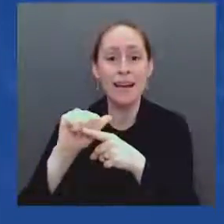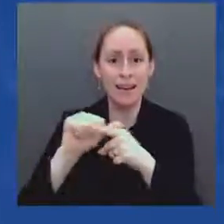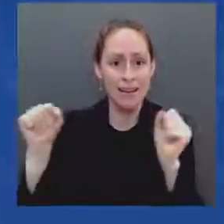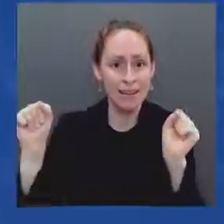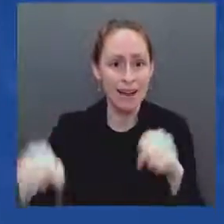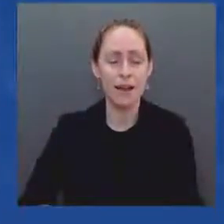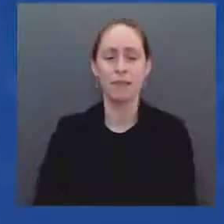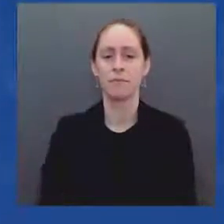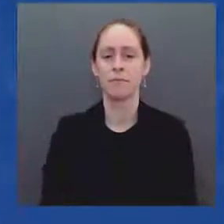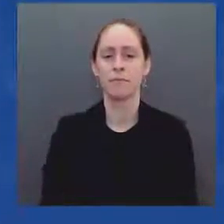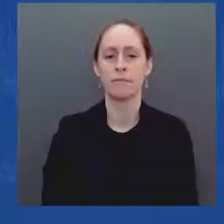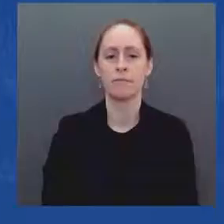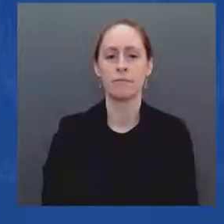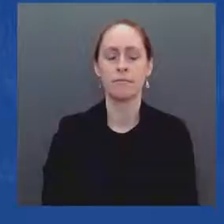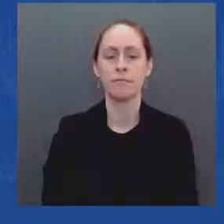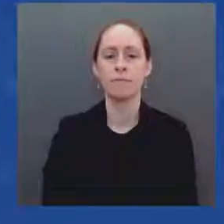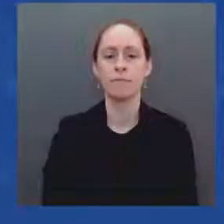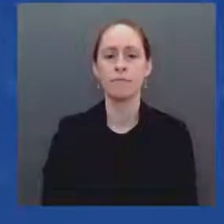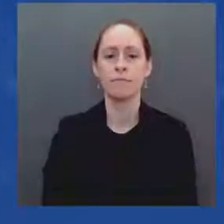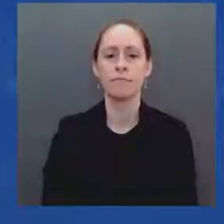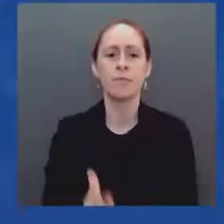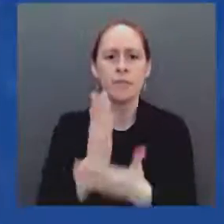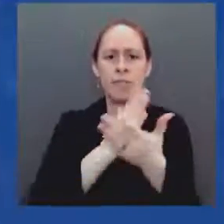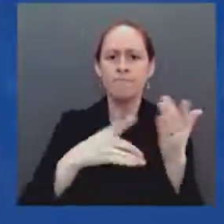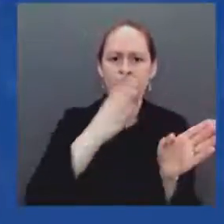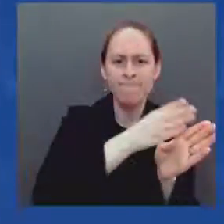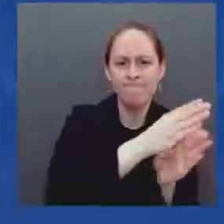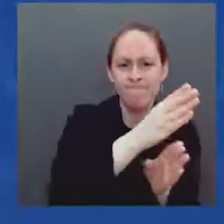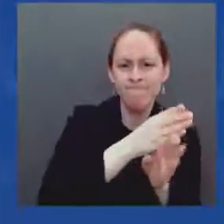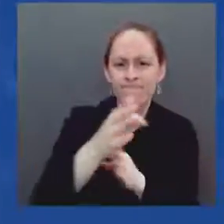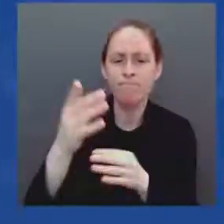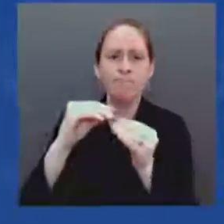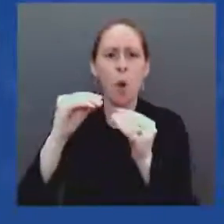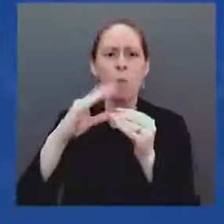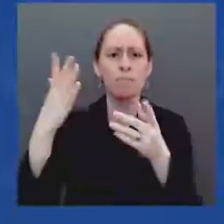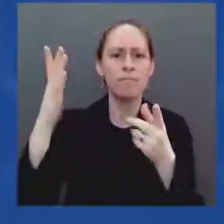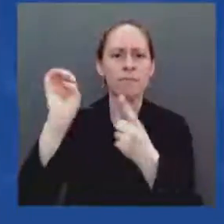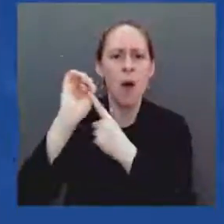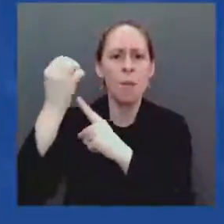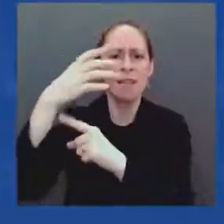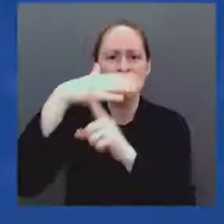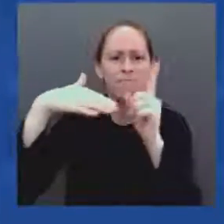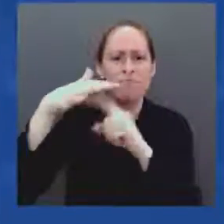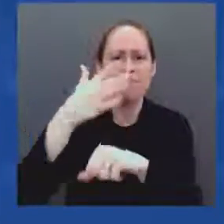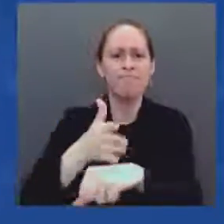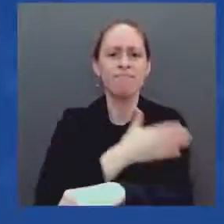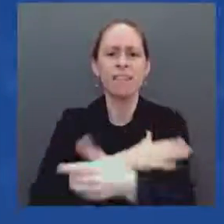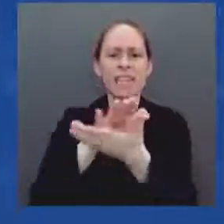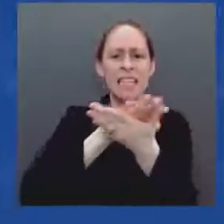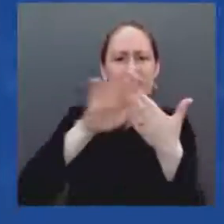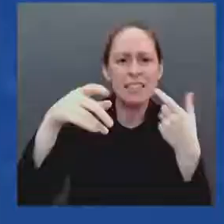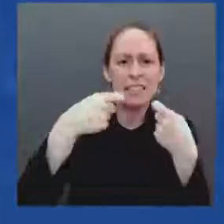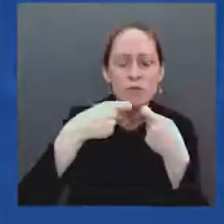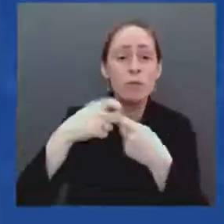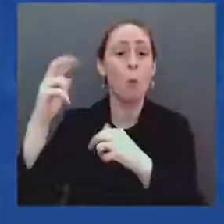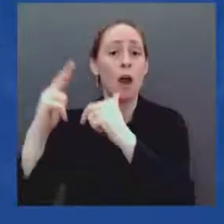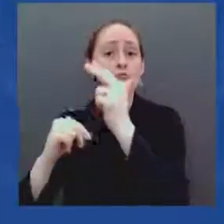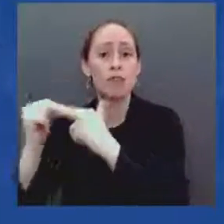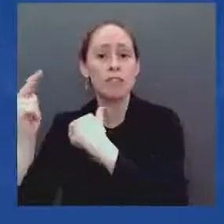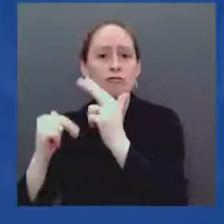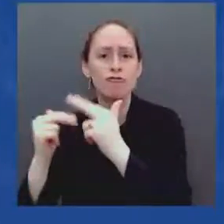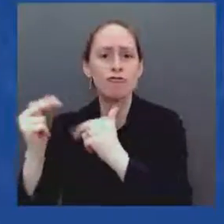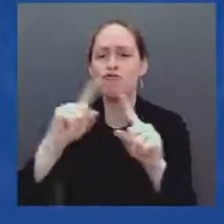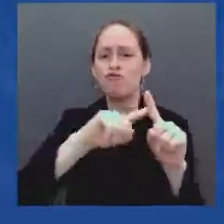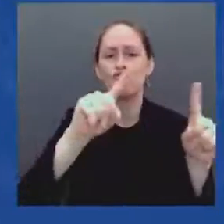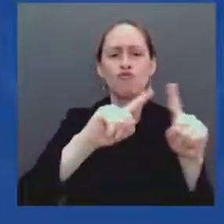and construction. And we're seeing states like Wisconsin, Colorado, Connecticut, North Carolina, Maine, Massachusetts, all doing that